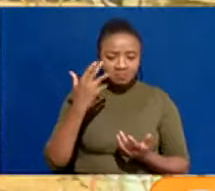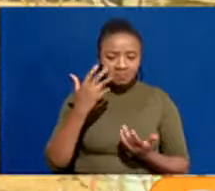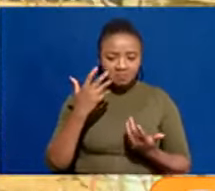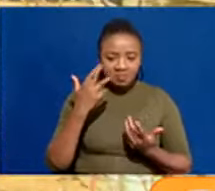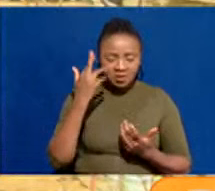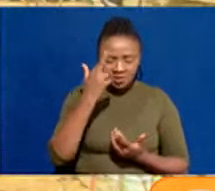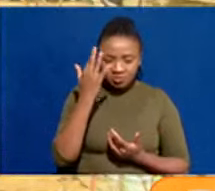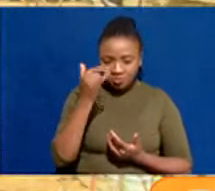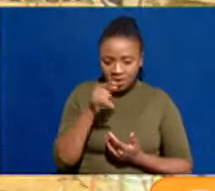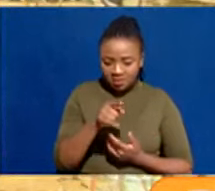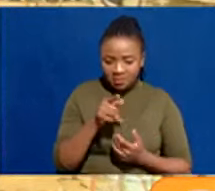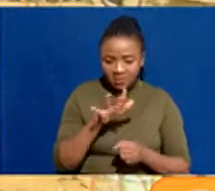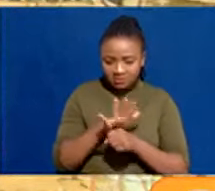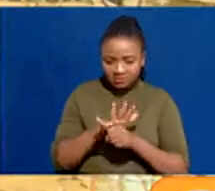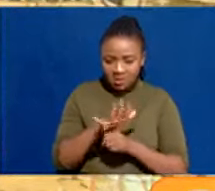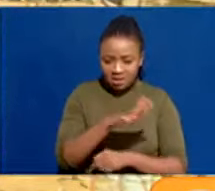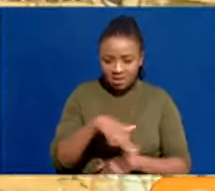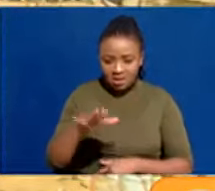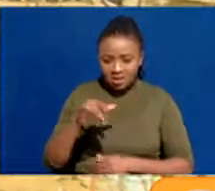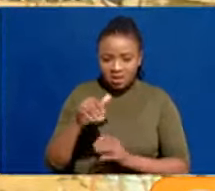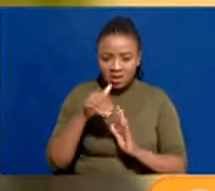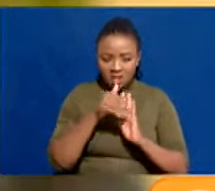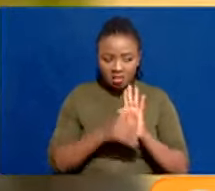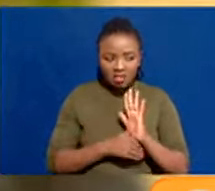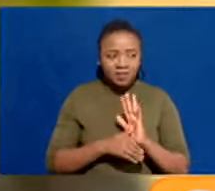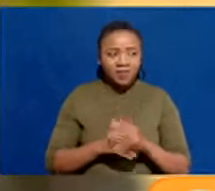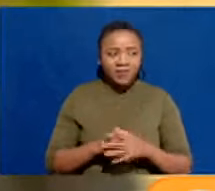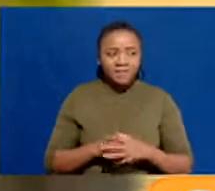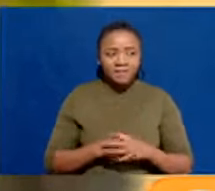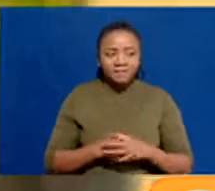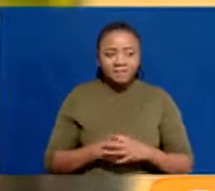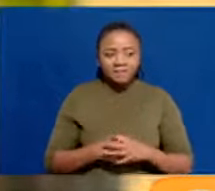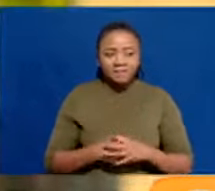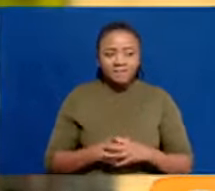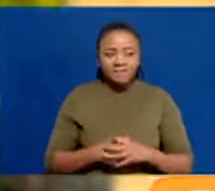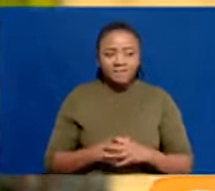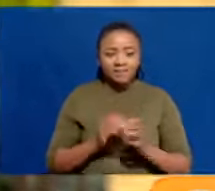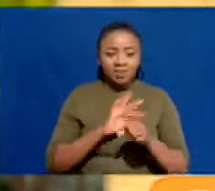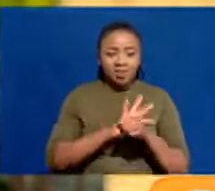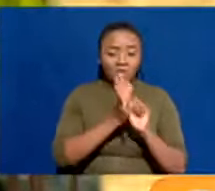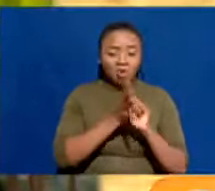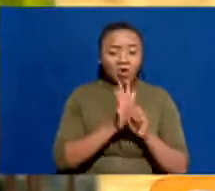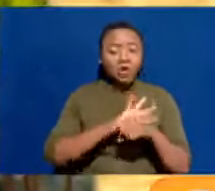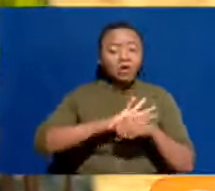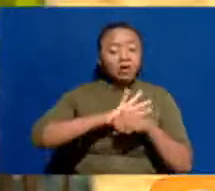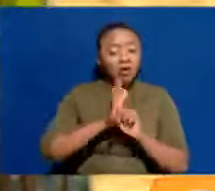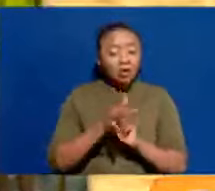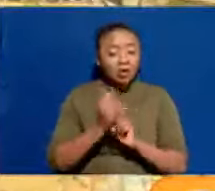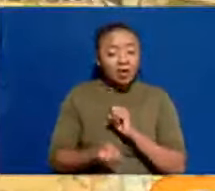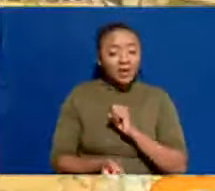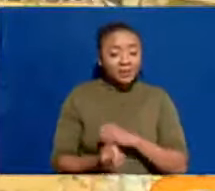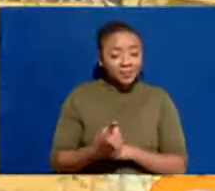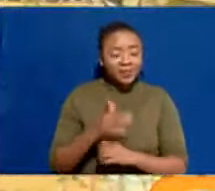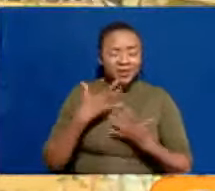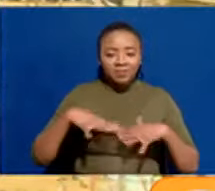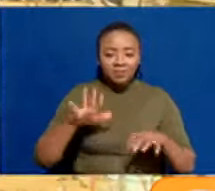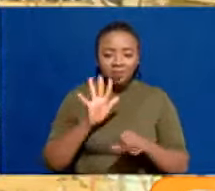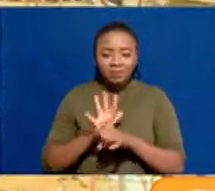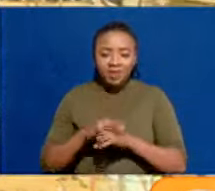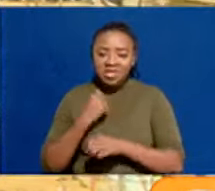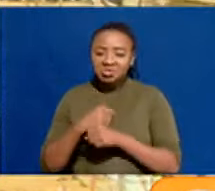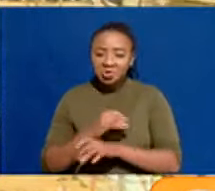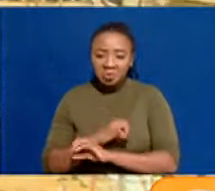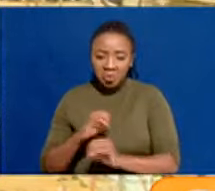kabisa sehemu nyingi zenye ambazo tunazipanda saa hii imekuwa ni wakati wa corona. Most of the people walikuwa na hangi huko